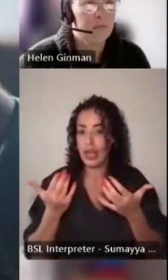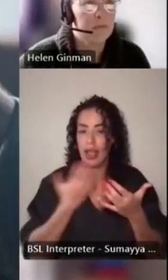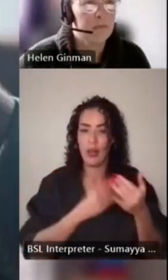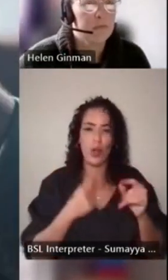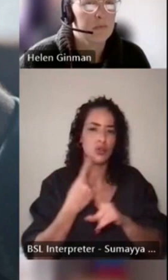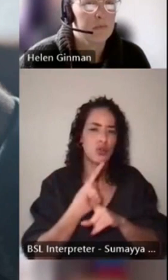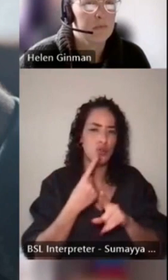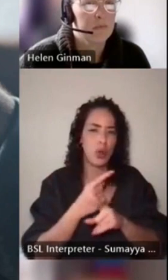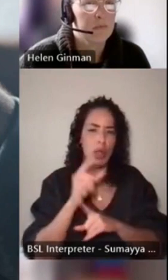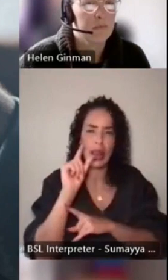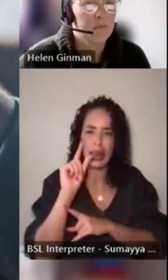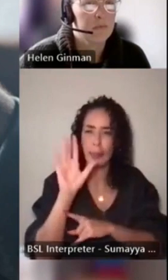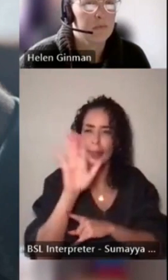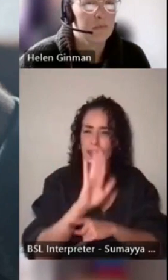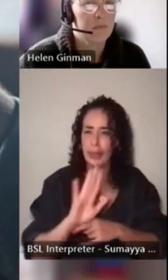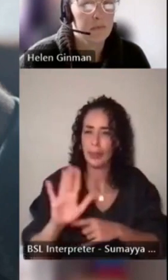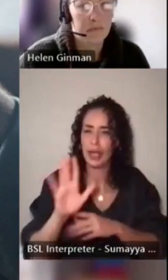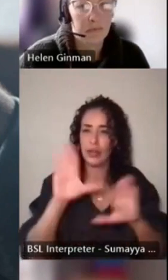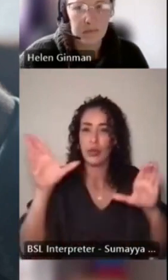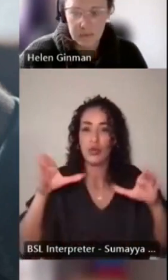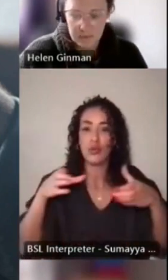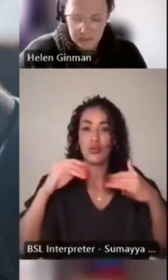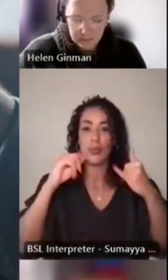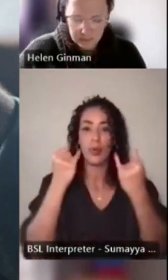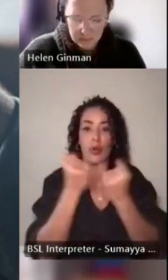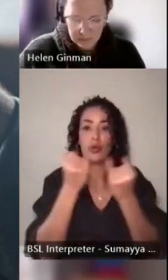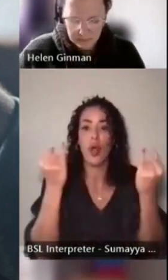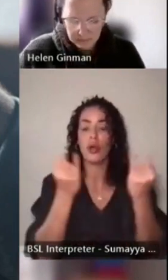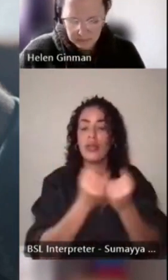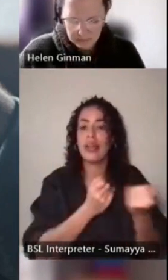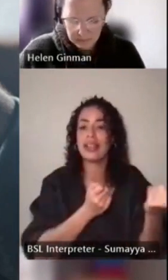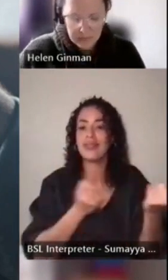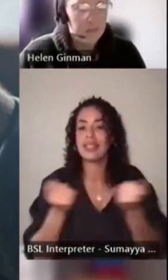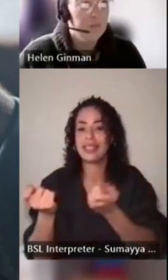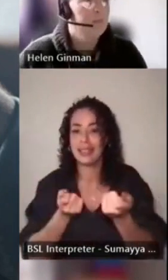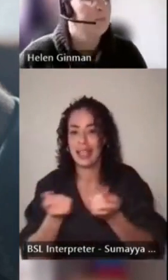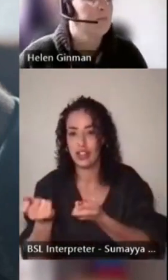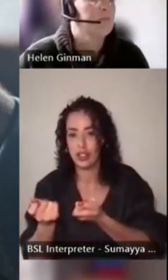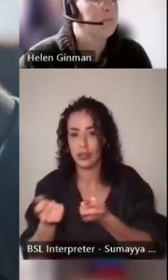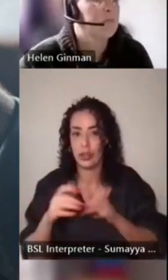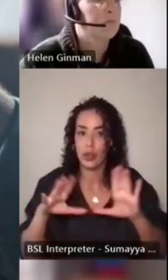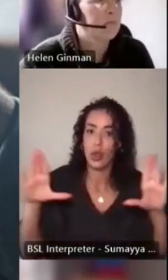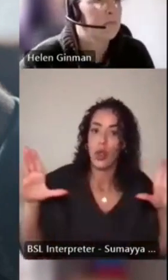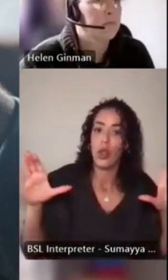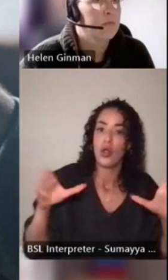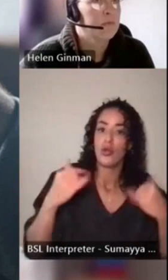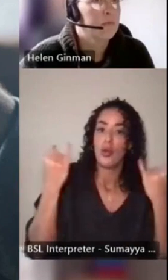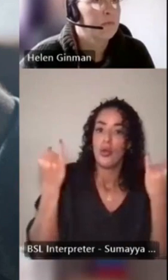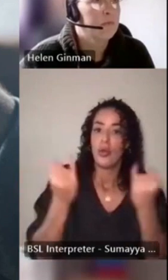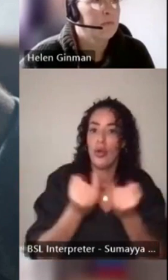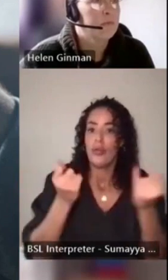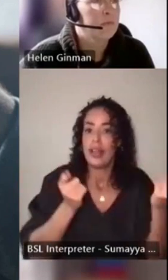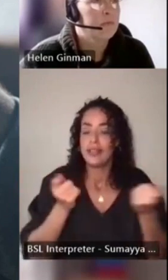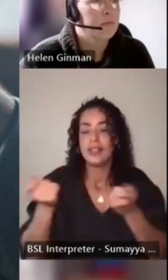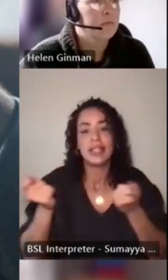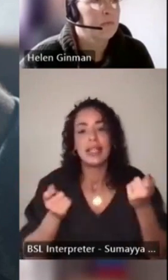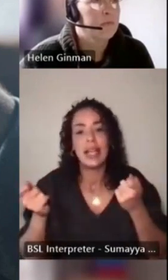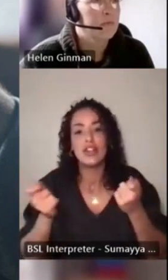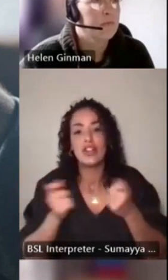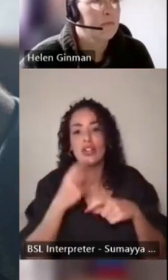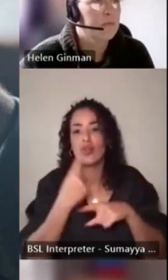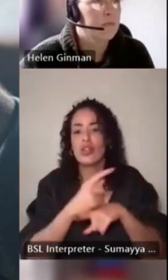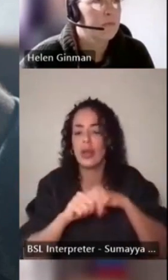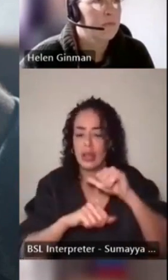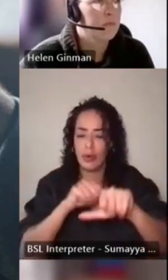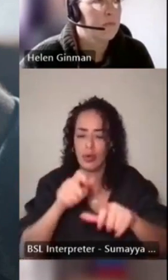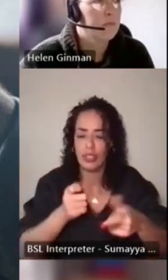talk a little bit about group conflict facilitation. So group conflict facilitation refers to the process of managing